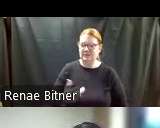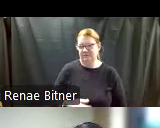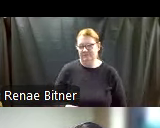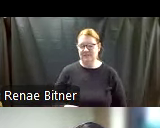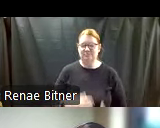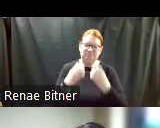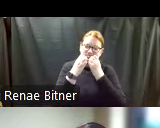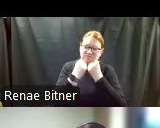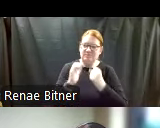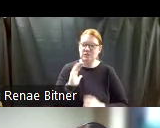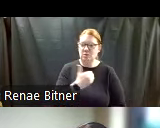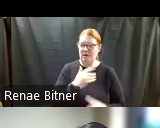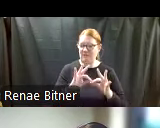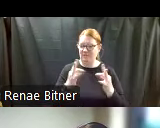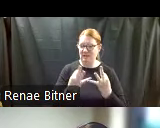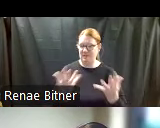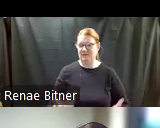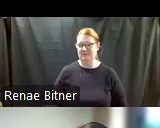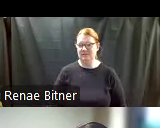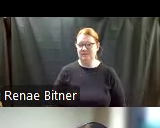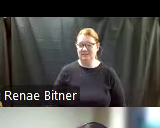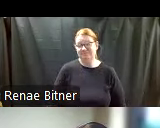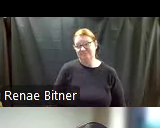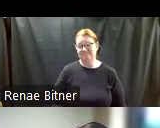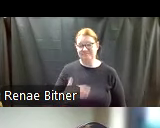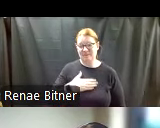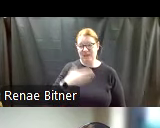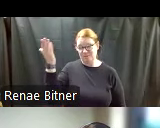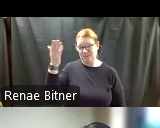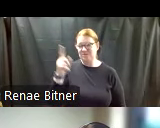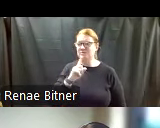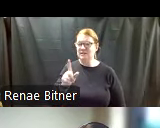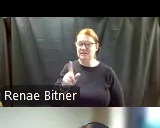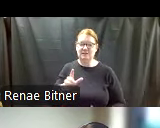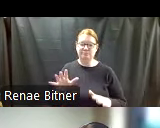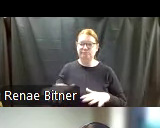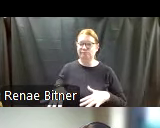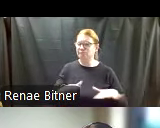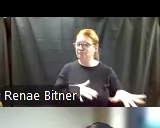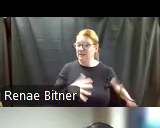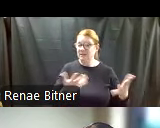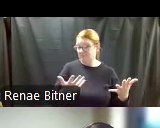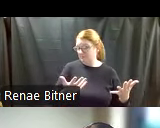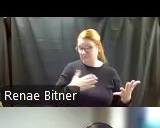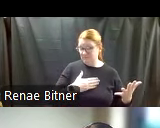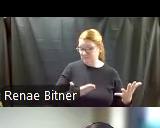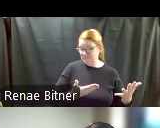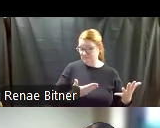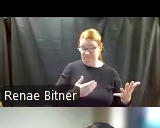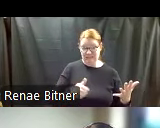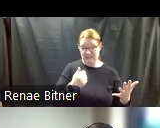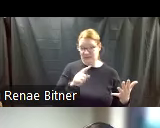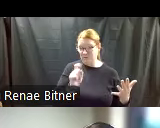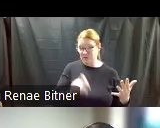that's kind of all I have. I kind of had an informal presentation, but I'd be happy to answer any questions or talk about